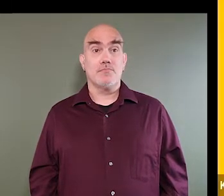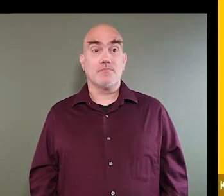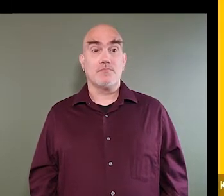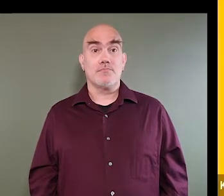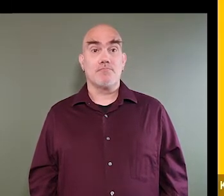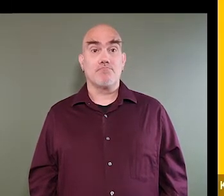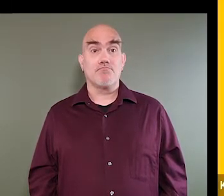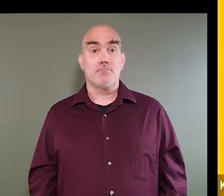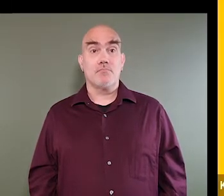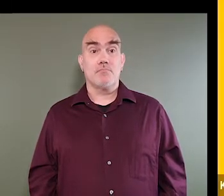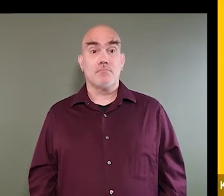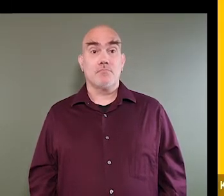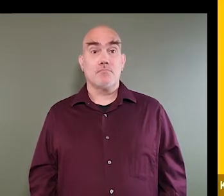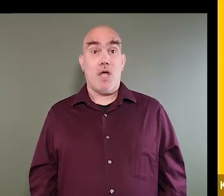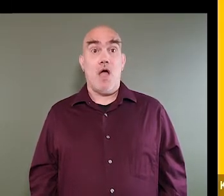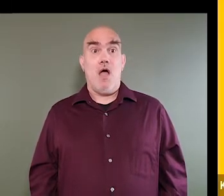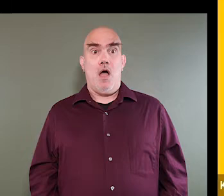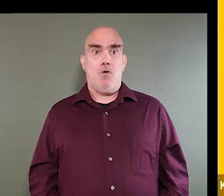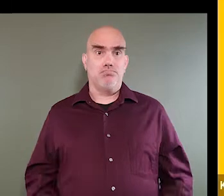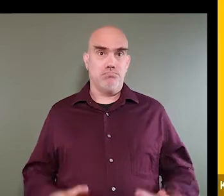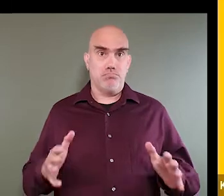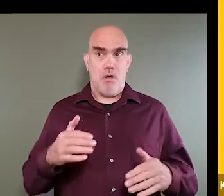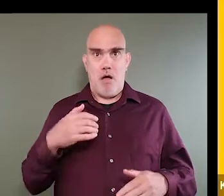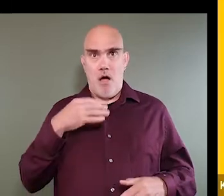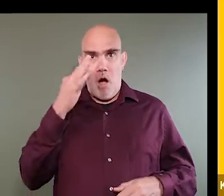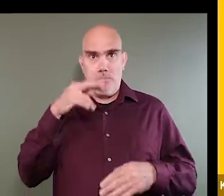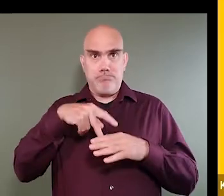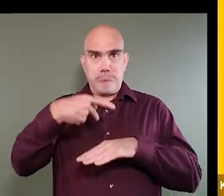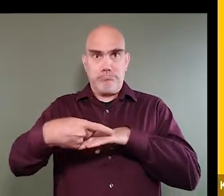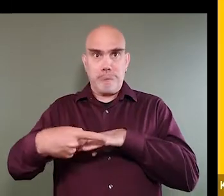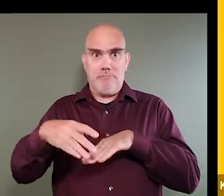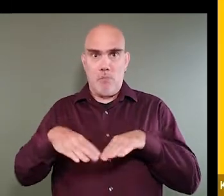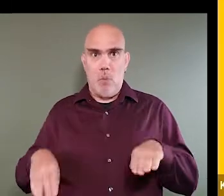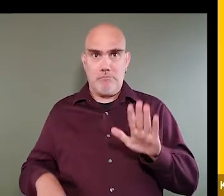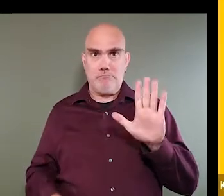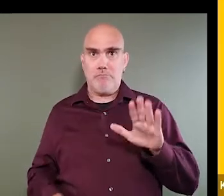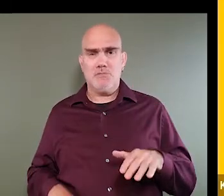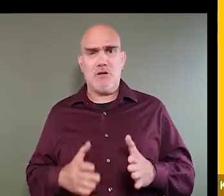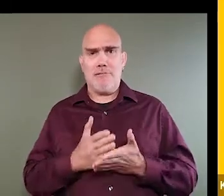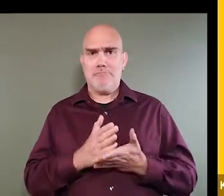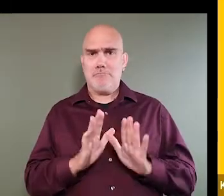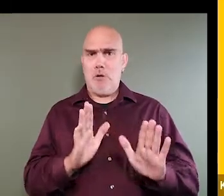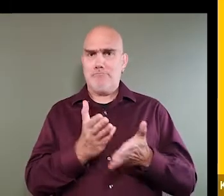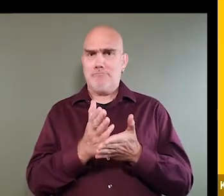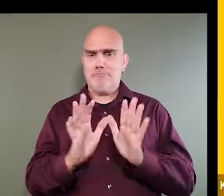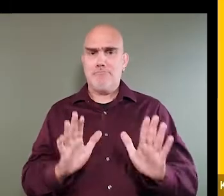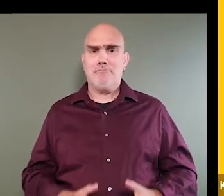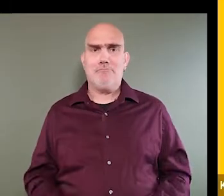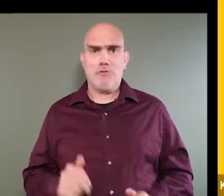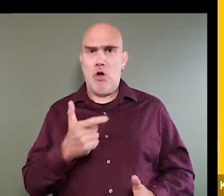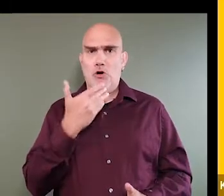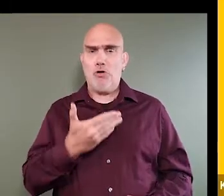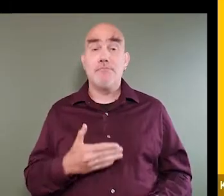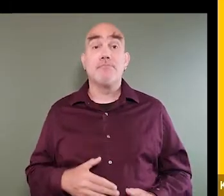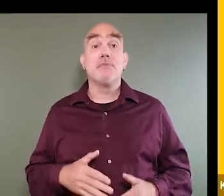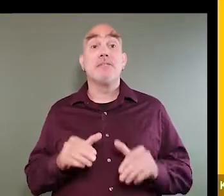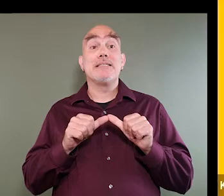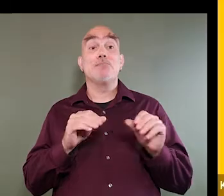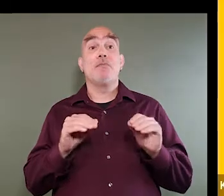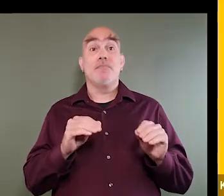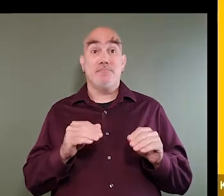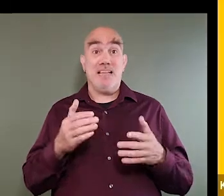All right. Almost tripped over the floor. It's all good. Let's keep moving. Exercise